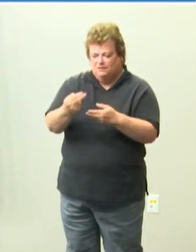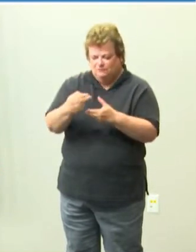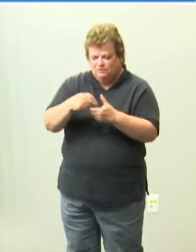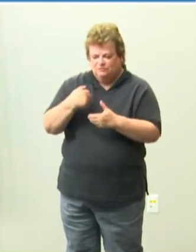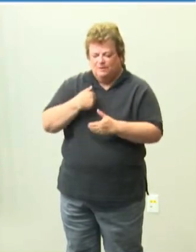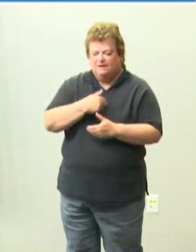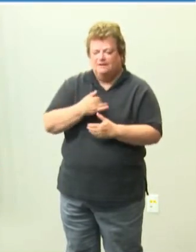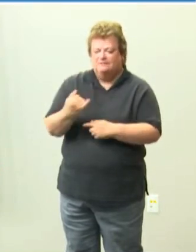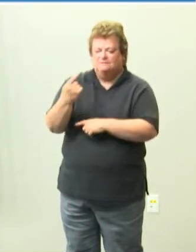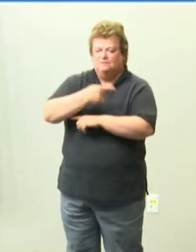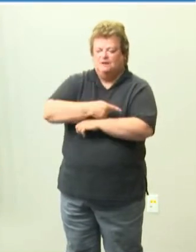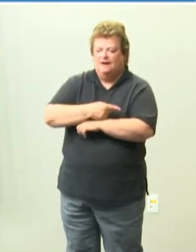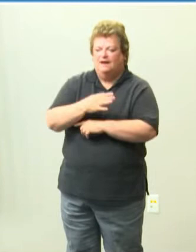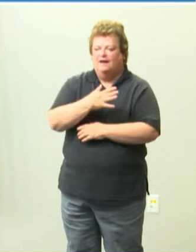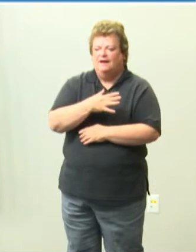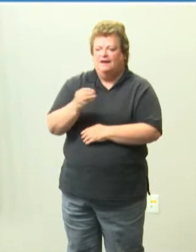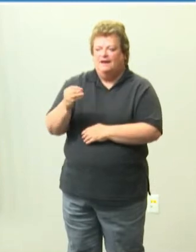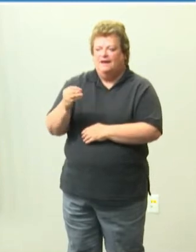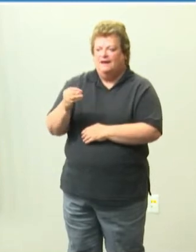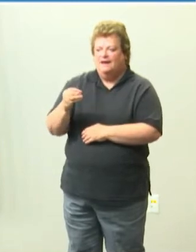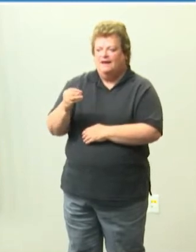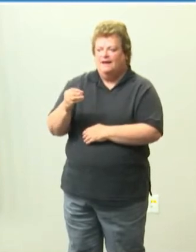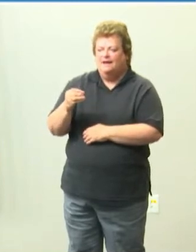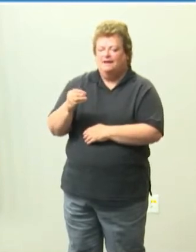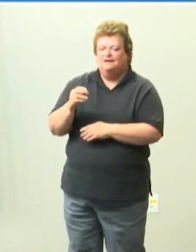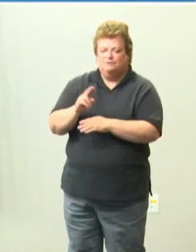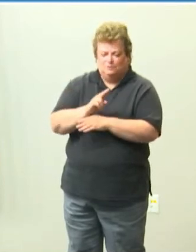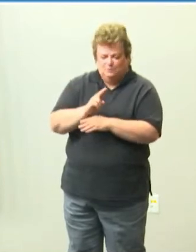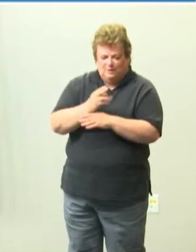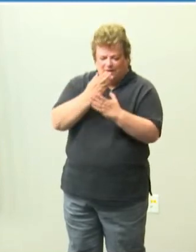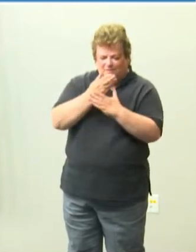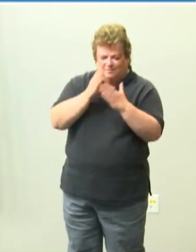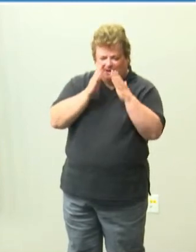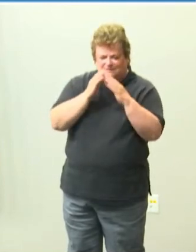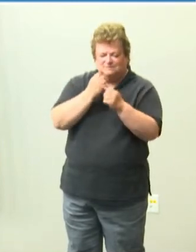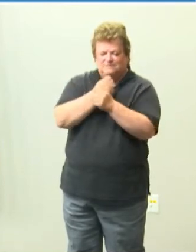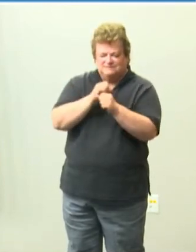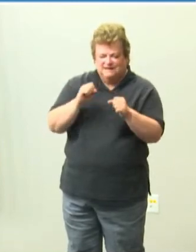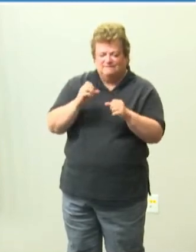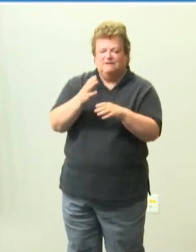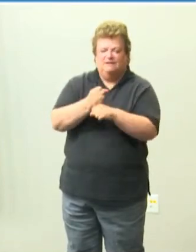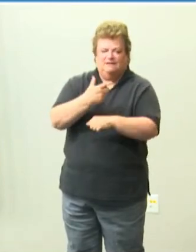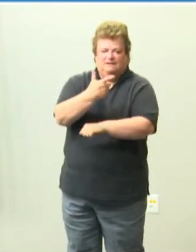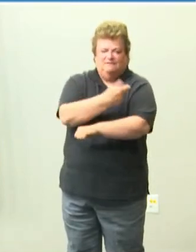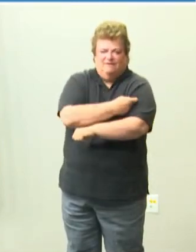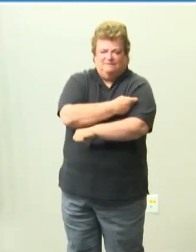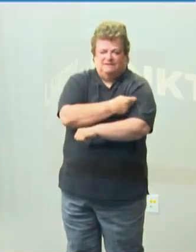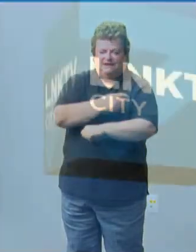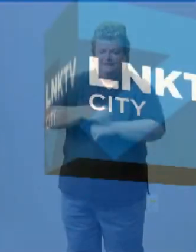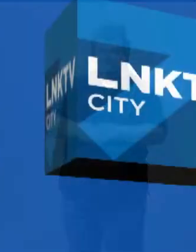us today. And please wear your mask, be safe, and get vaccinated.